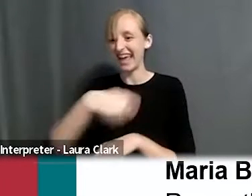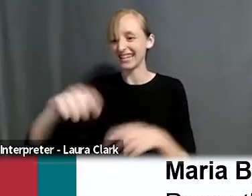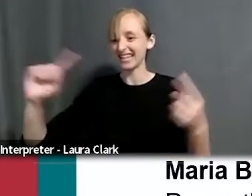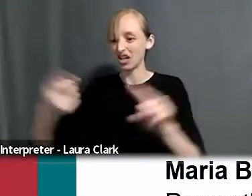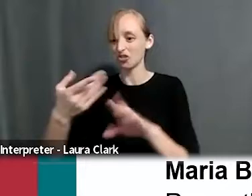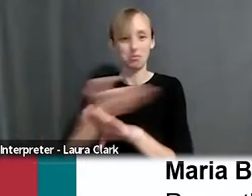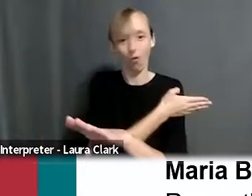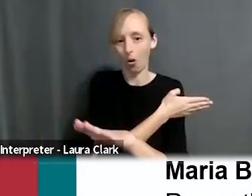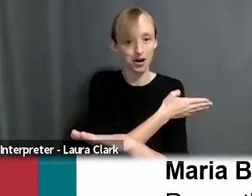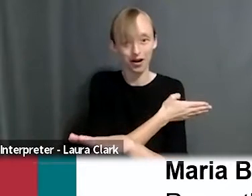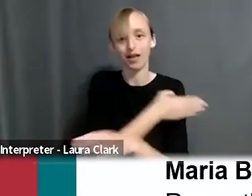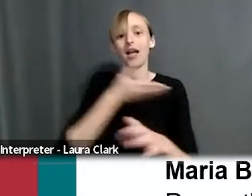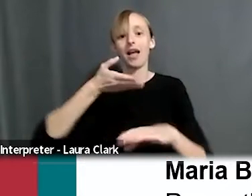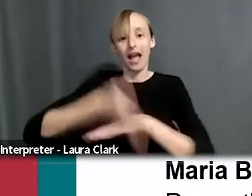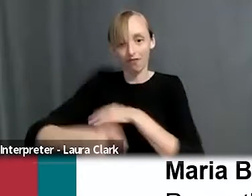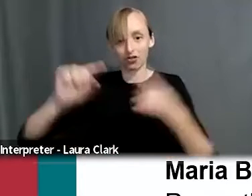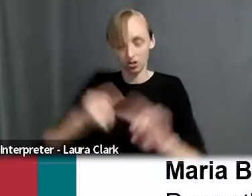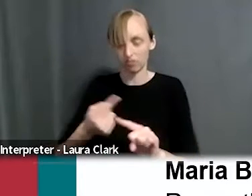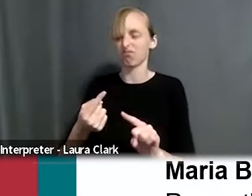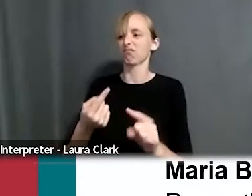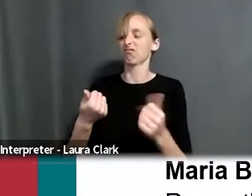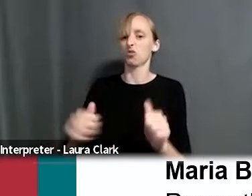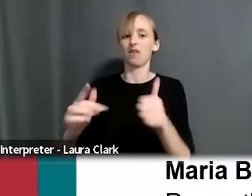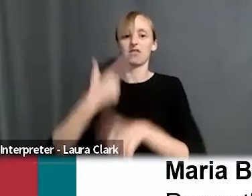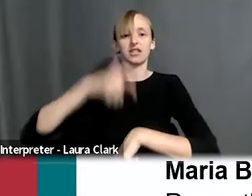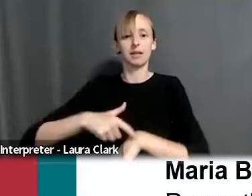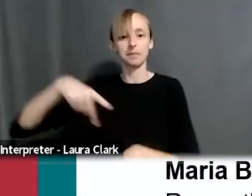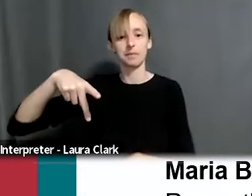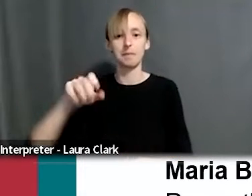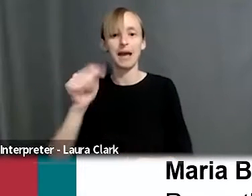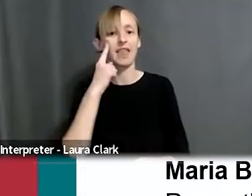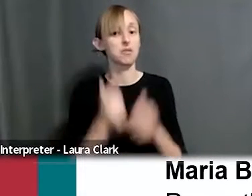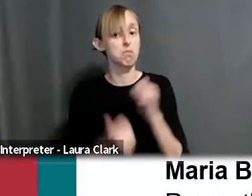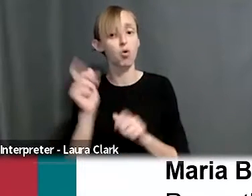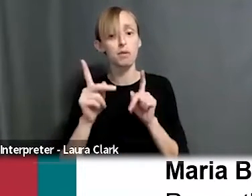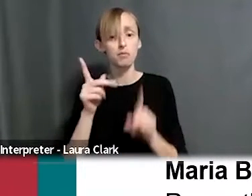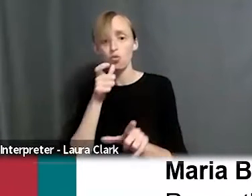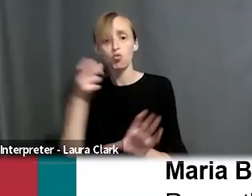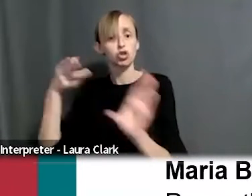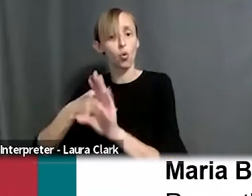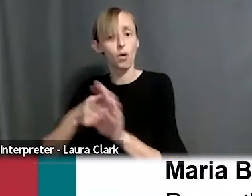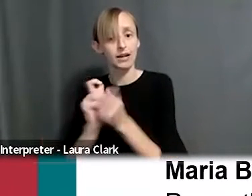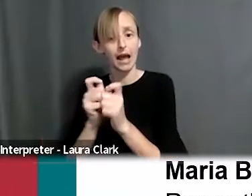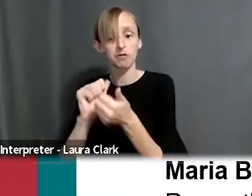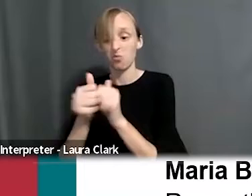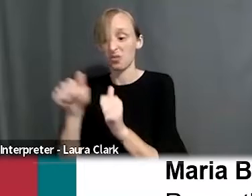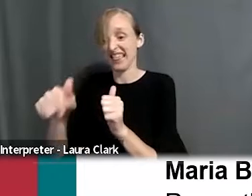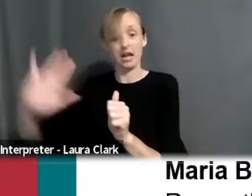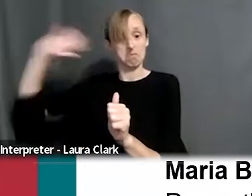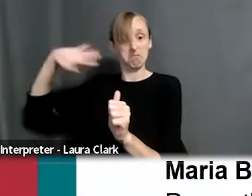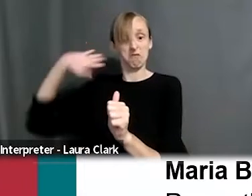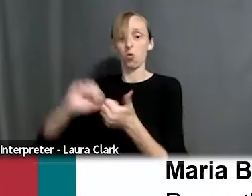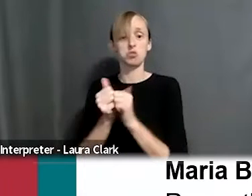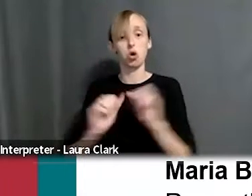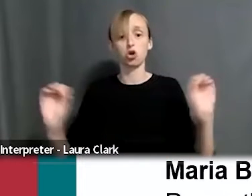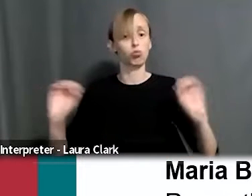a lot of people that join, I think almost most of them, they've never played sports before. So one of the things I coach